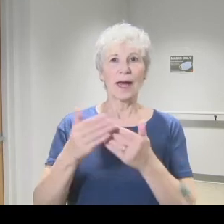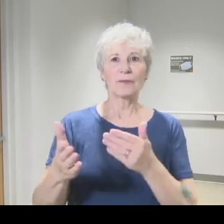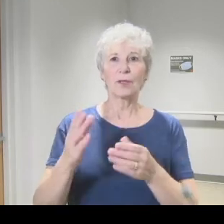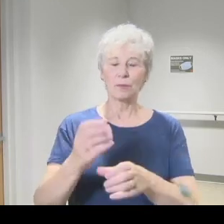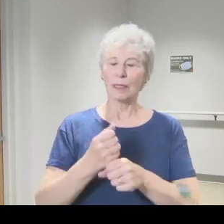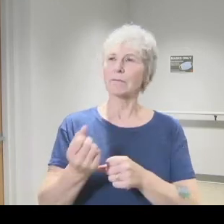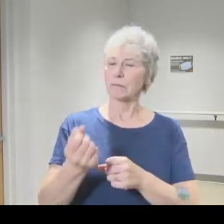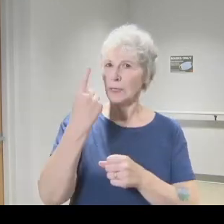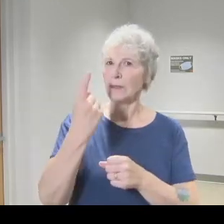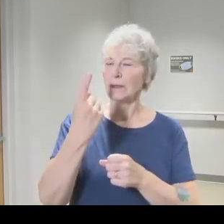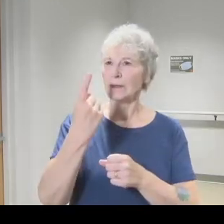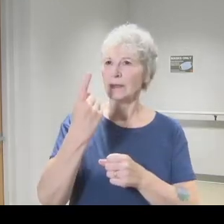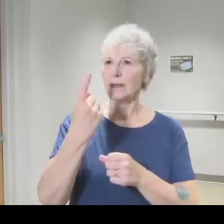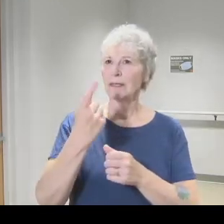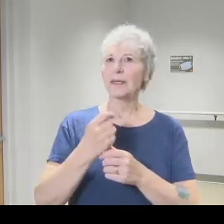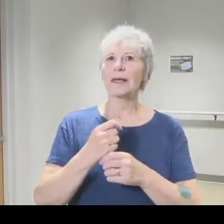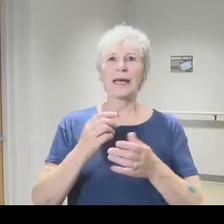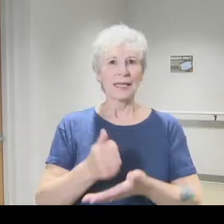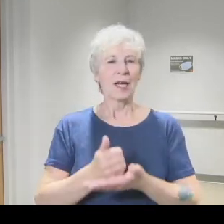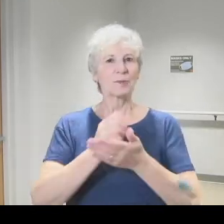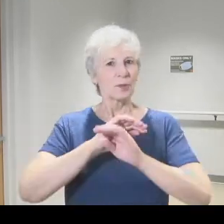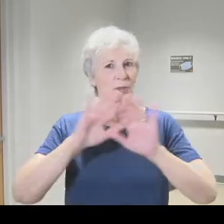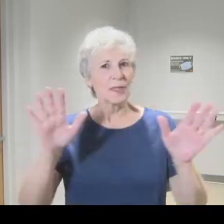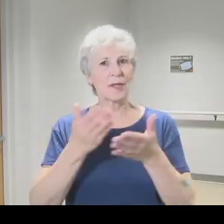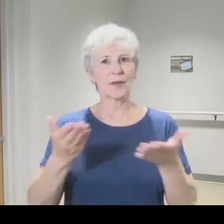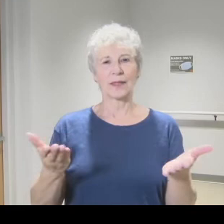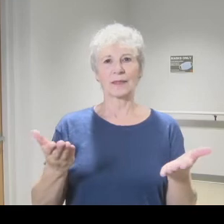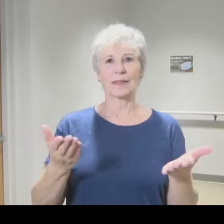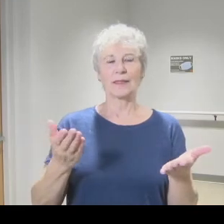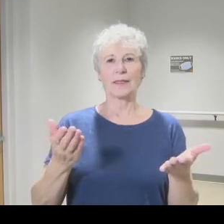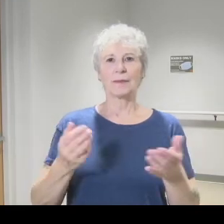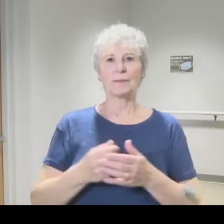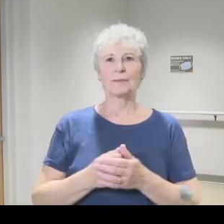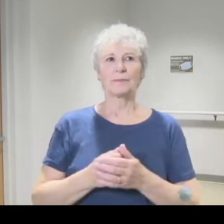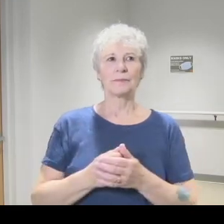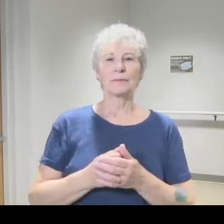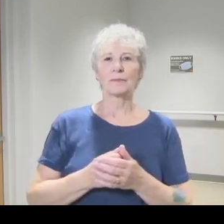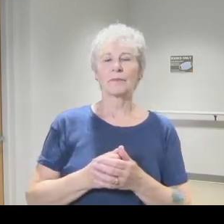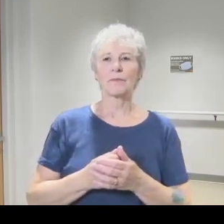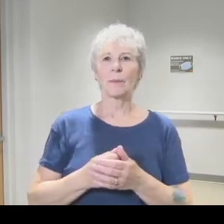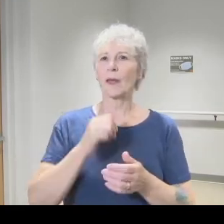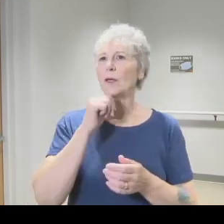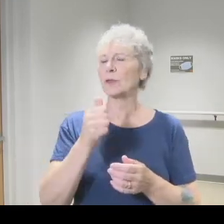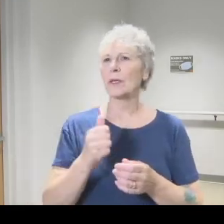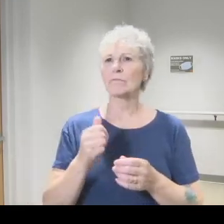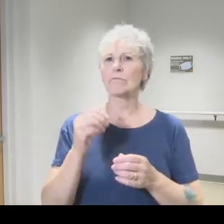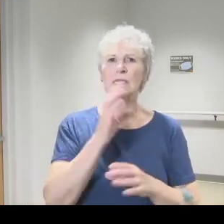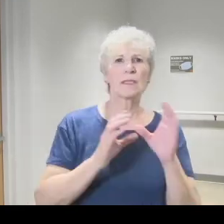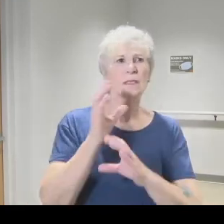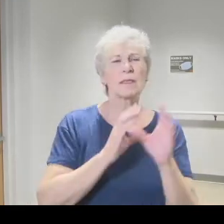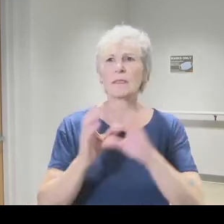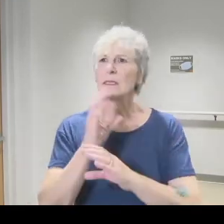it really helps to clear things up. Because no longer are you asking and searching what to invest your life and